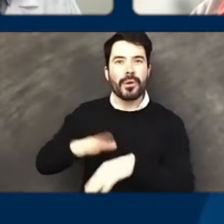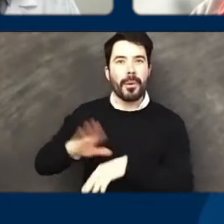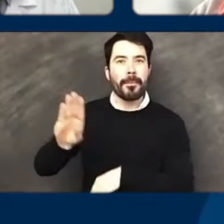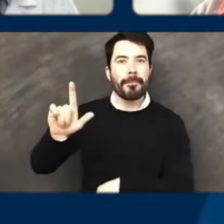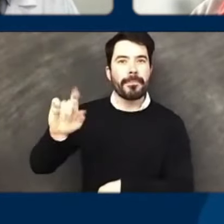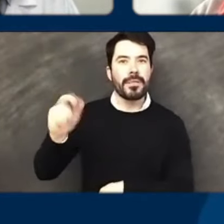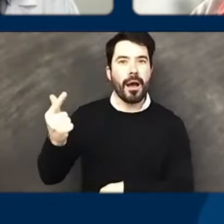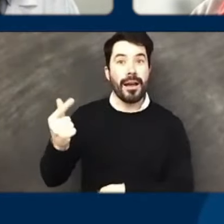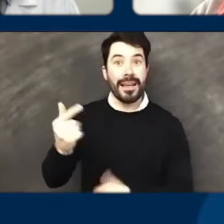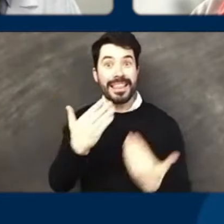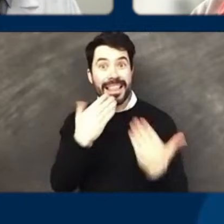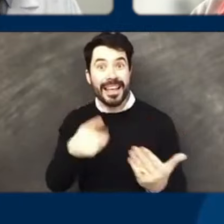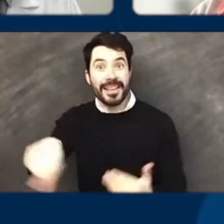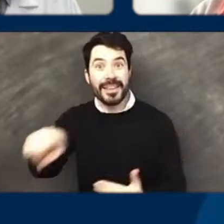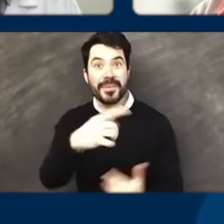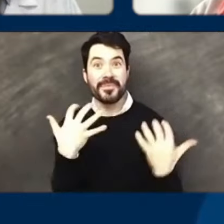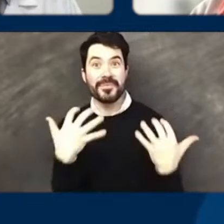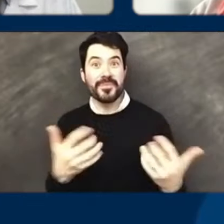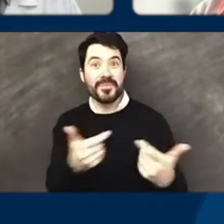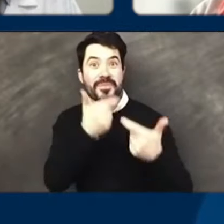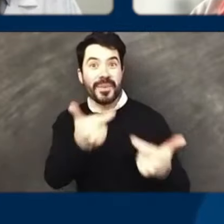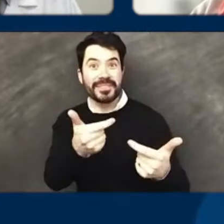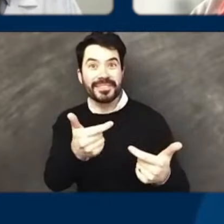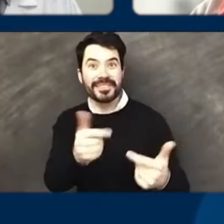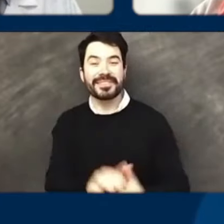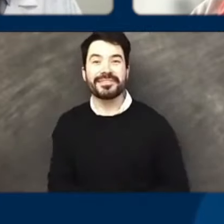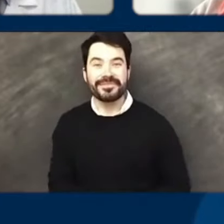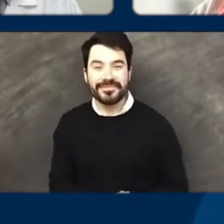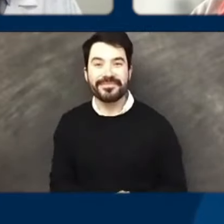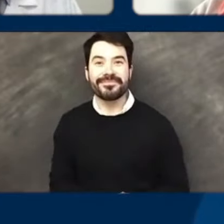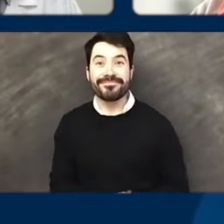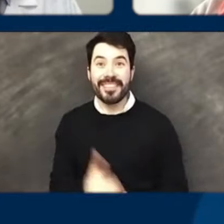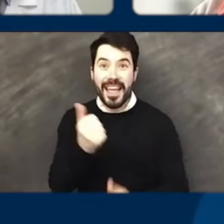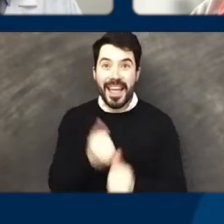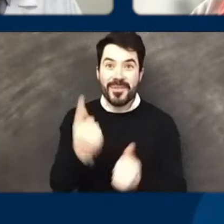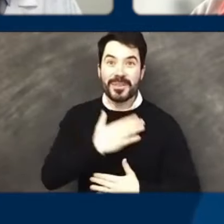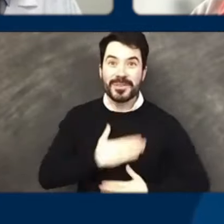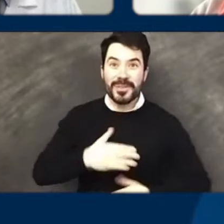our viewers for being here as well. So